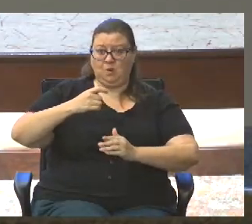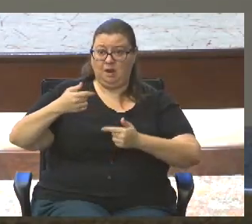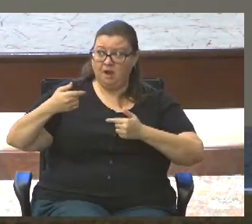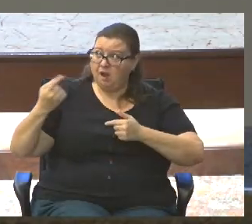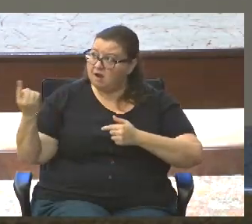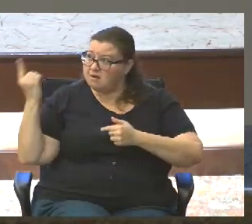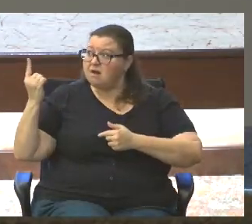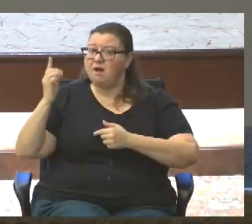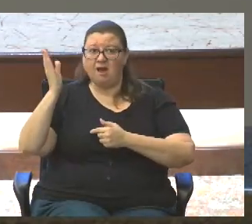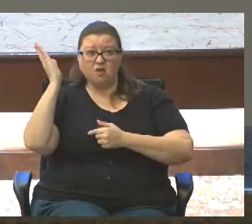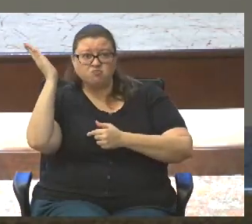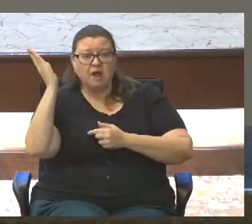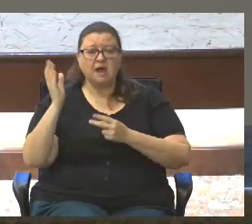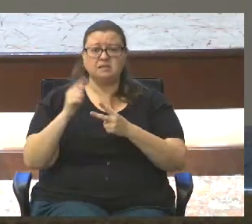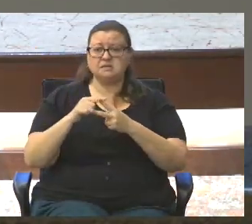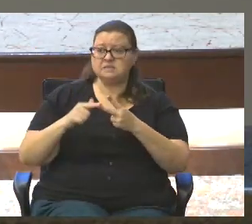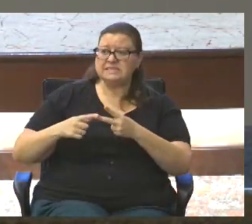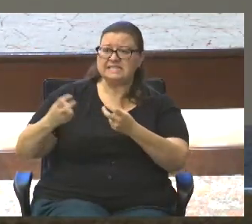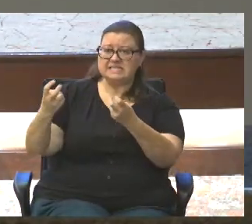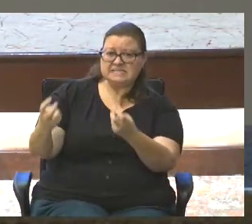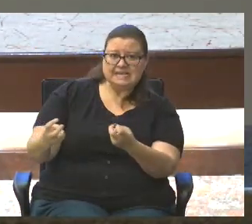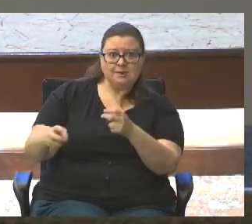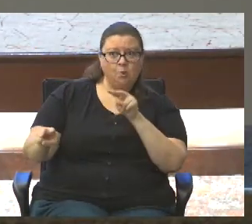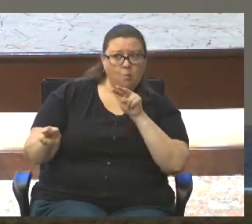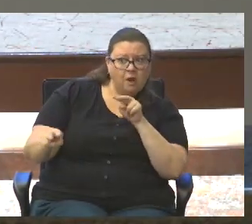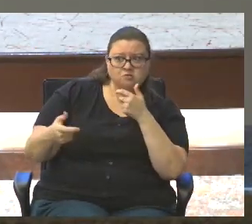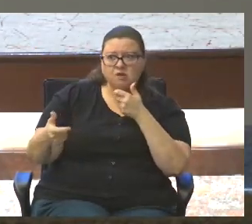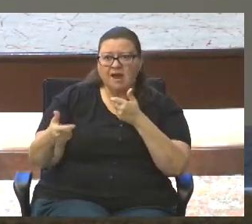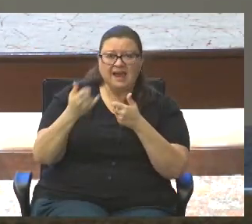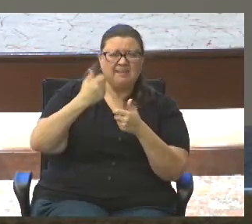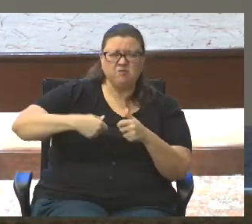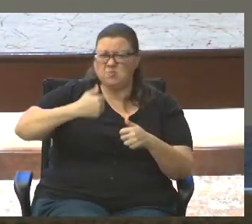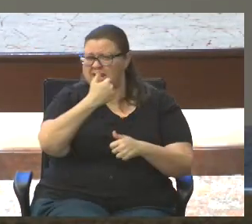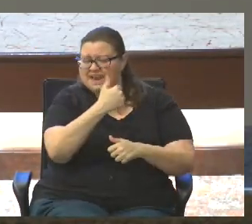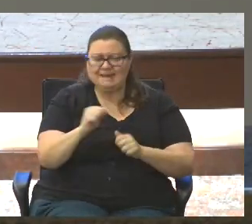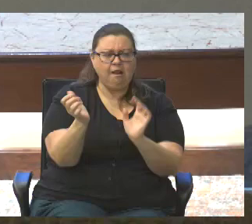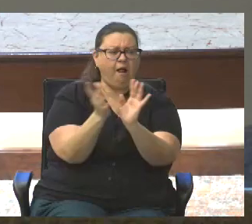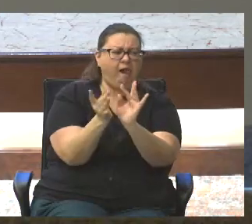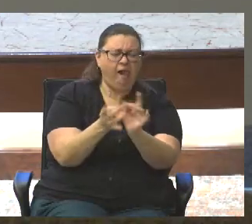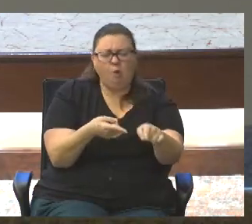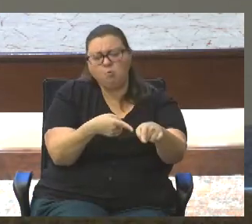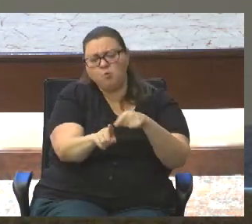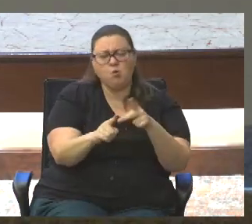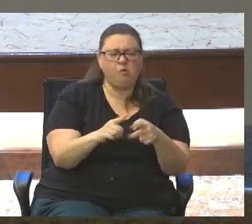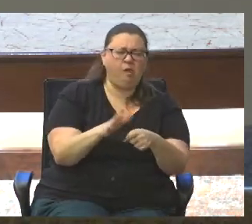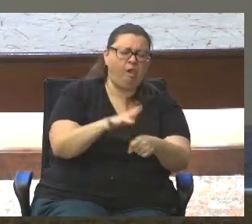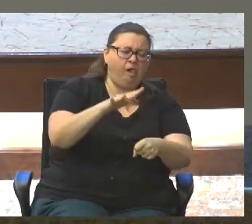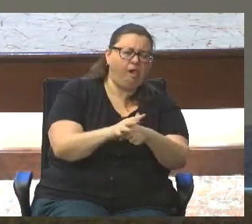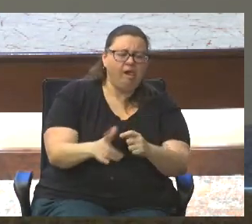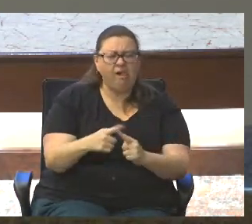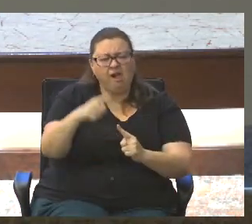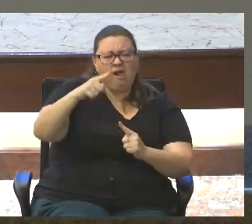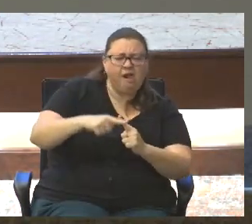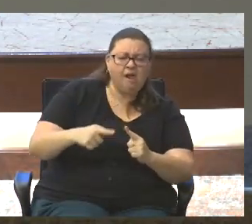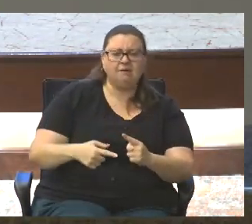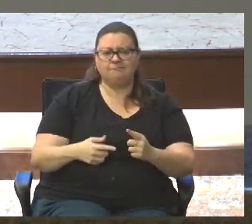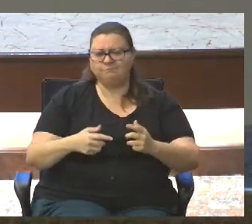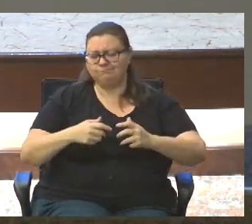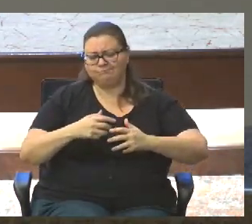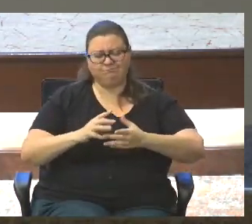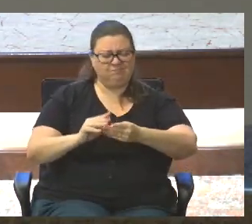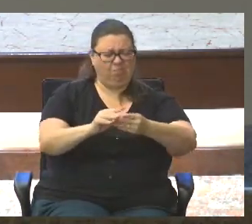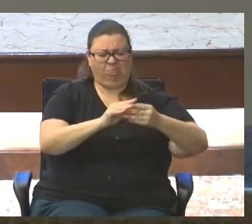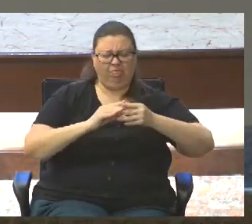or while attending the city council meeting, makes personal, impertinent, or slanderous remarks, becomes boisterous, or makes unauthorized remarks from the